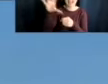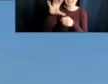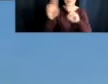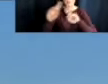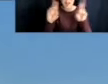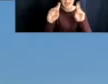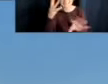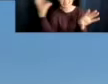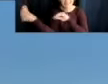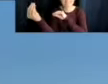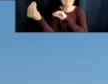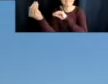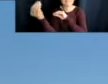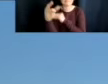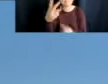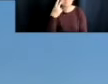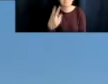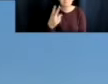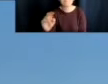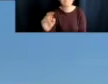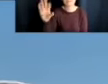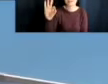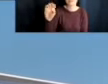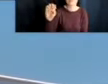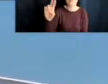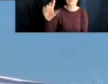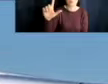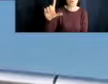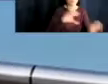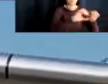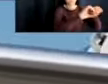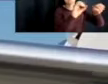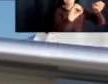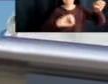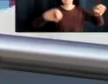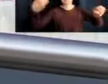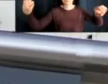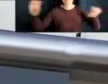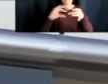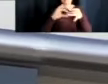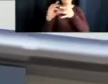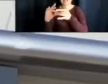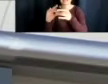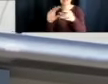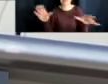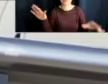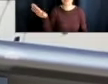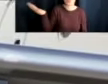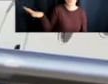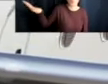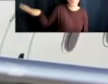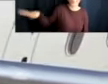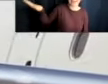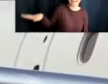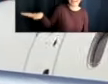And you can see the fuel hose going into the wing. The majority of commercial aircraft, their fuel tanks